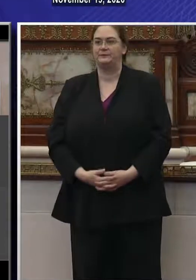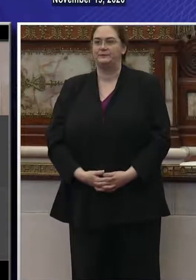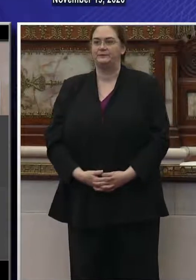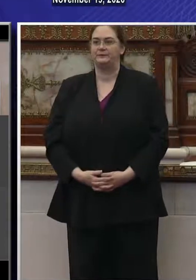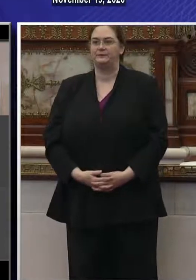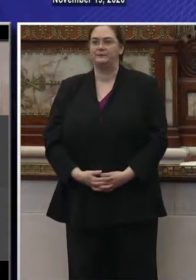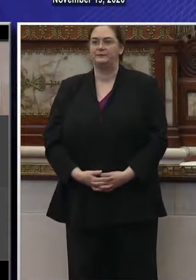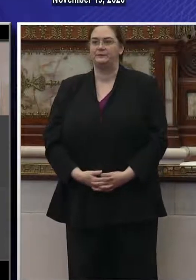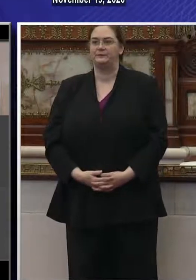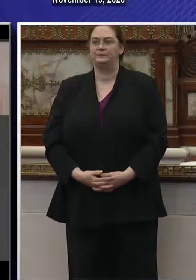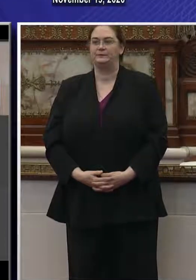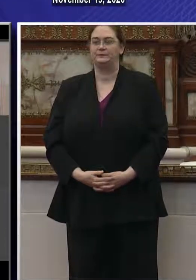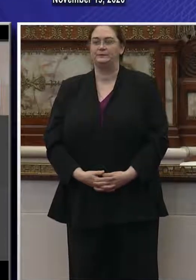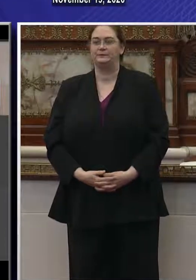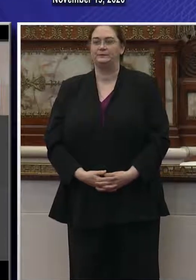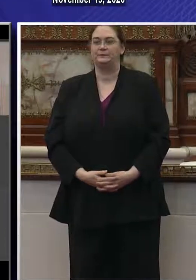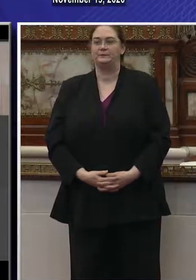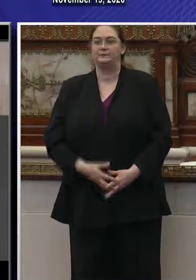Thank you,